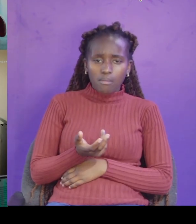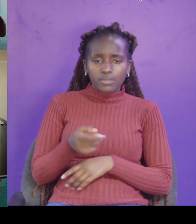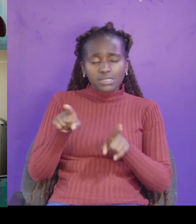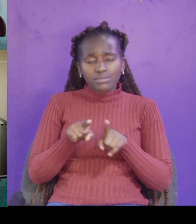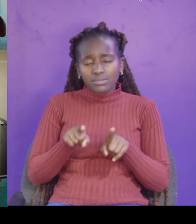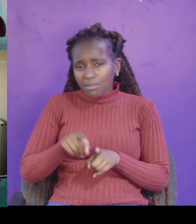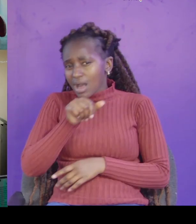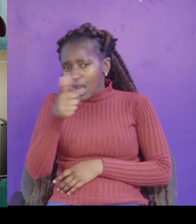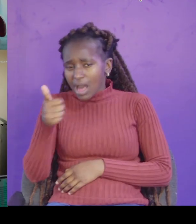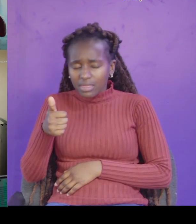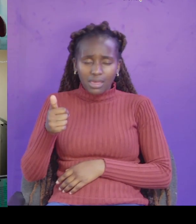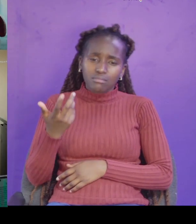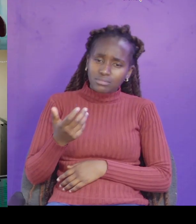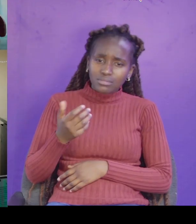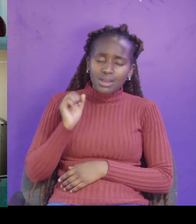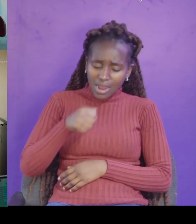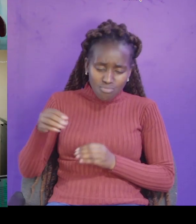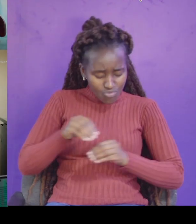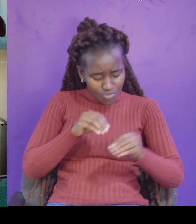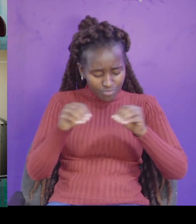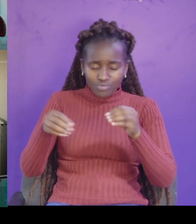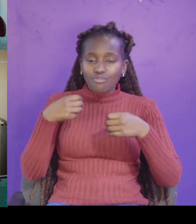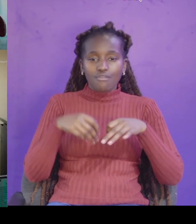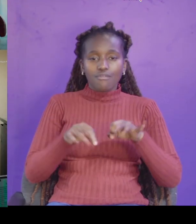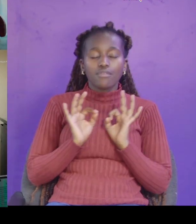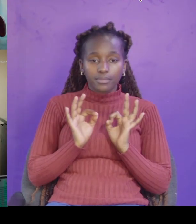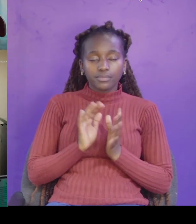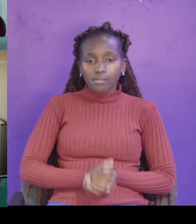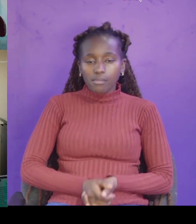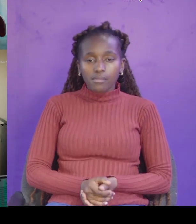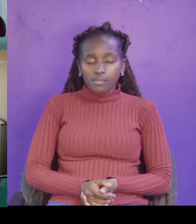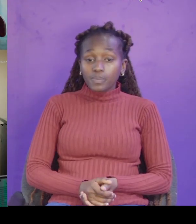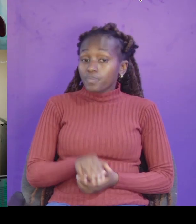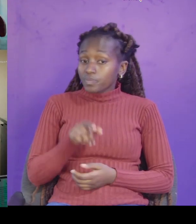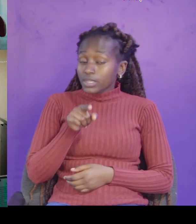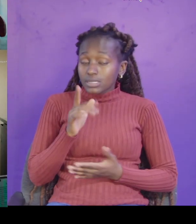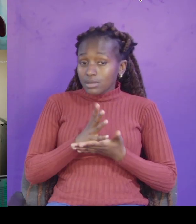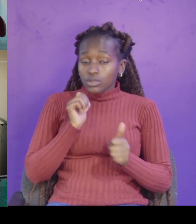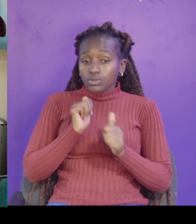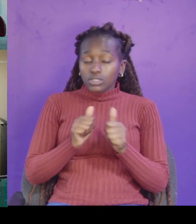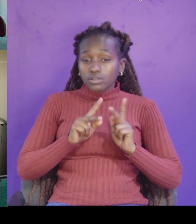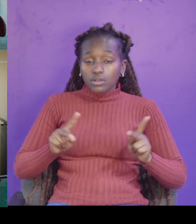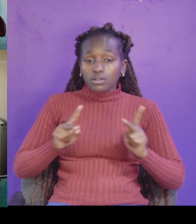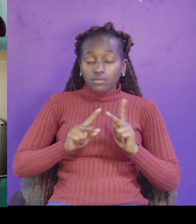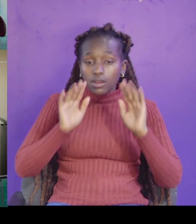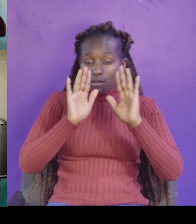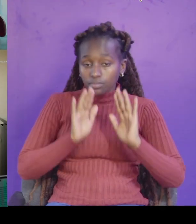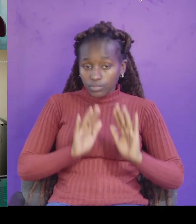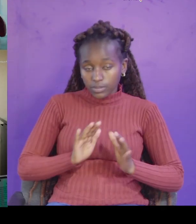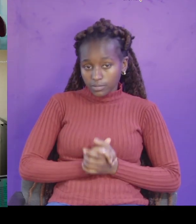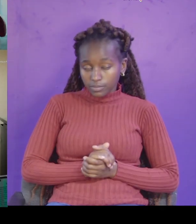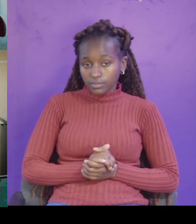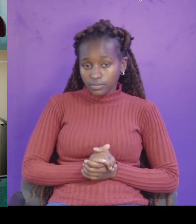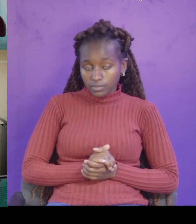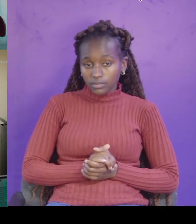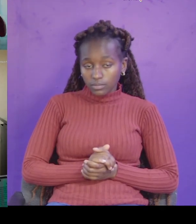who have no wheelchairs, but they have to move. So it's something that we really need to look into, and it's a